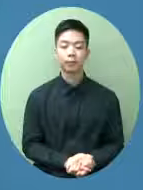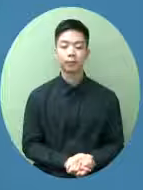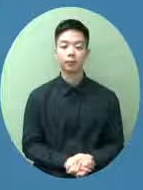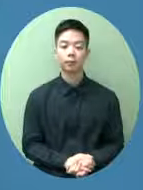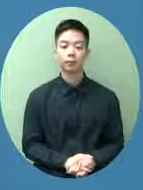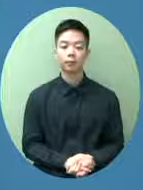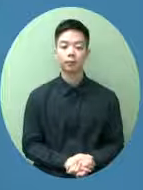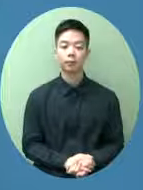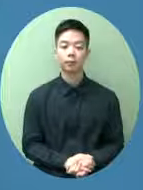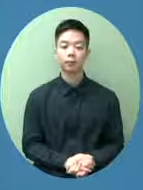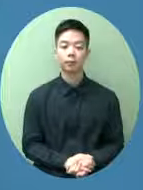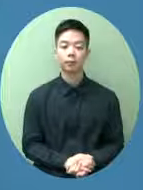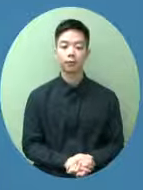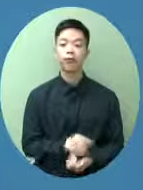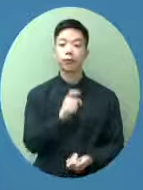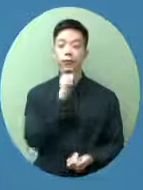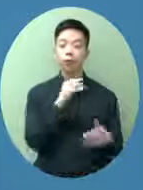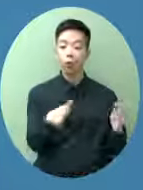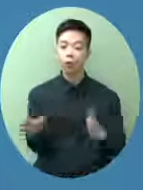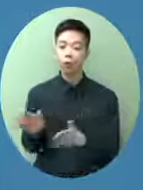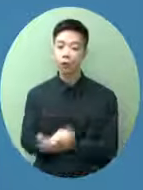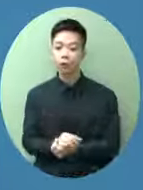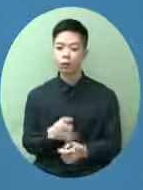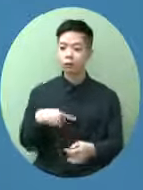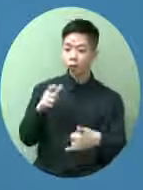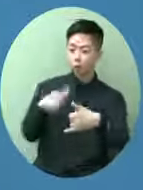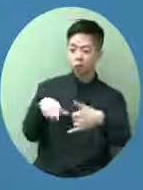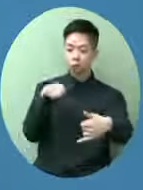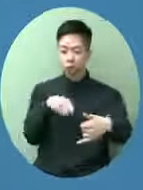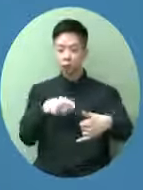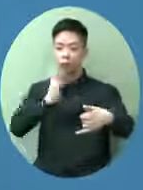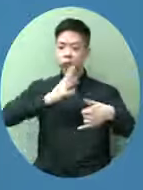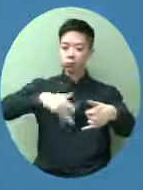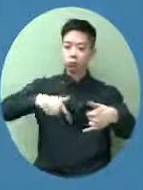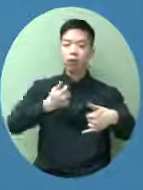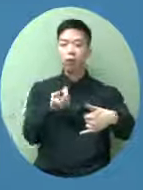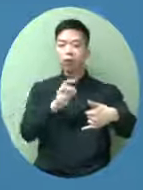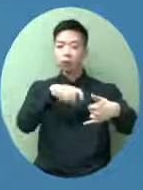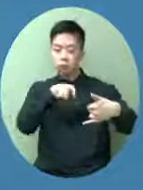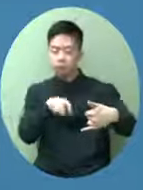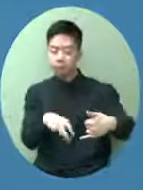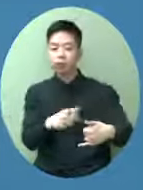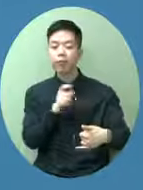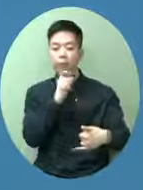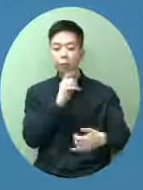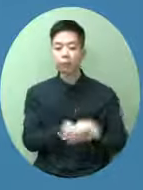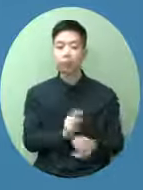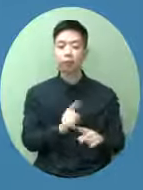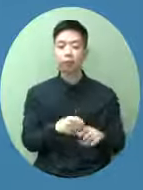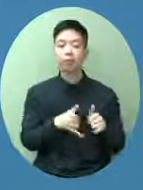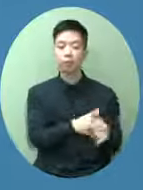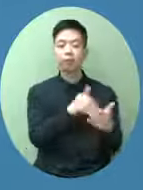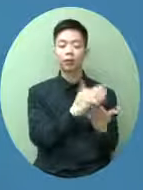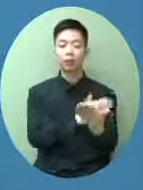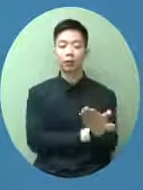justicethere's a process to show him the documentsthe evidence that we have collectedand give him a chanceand all these processes